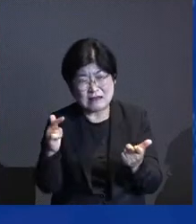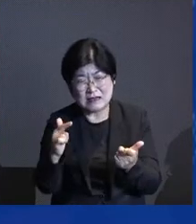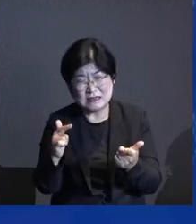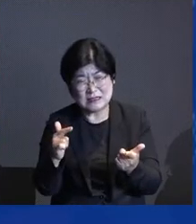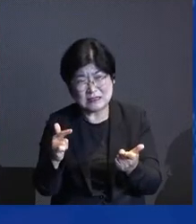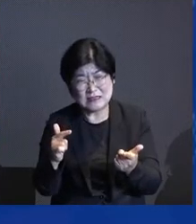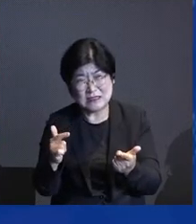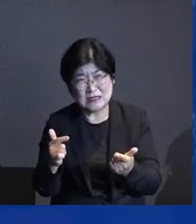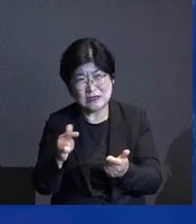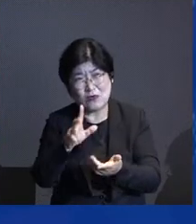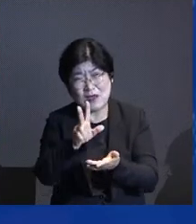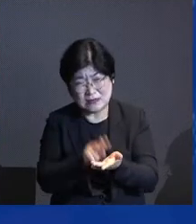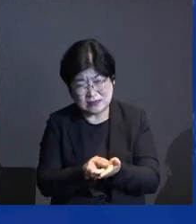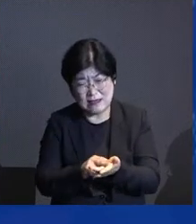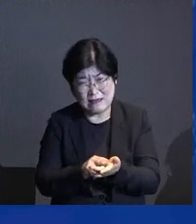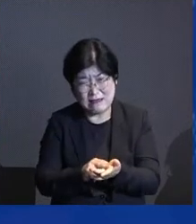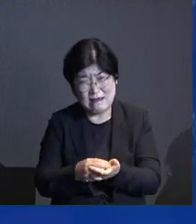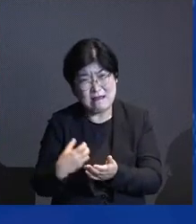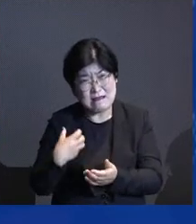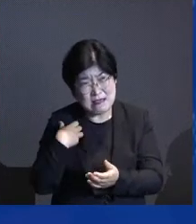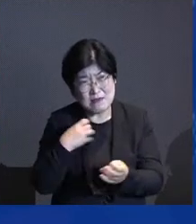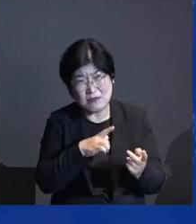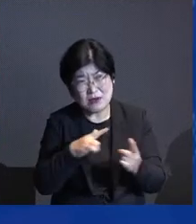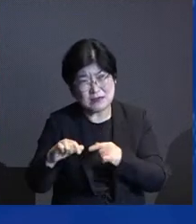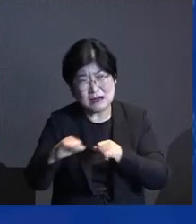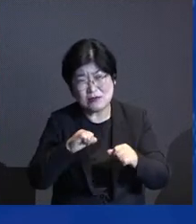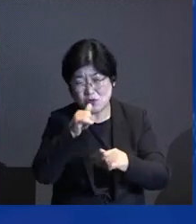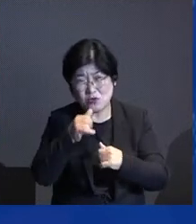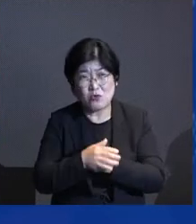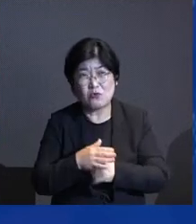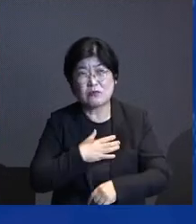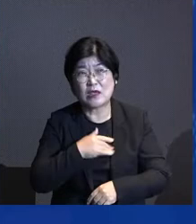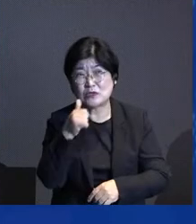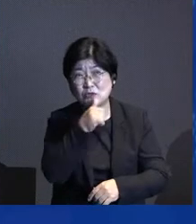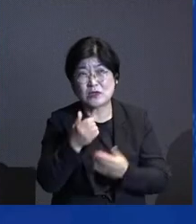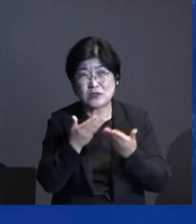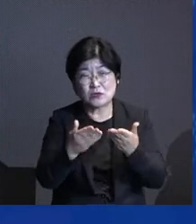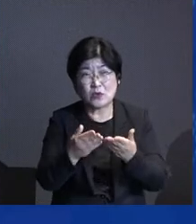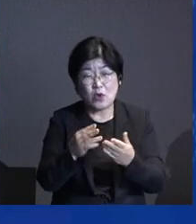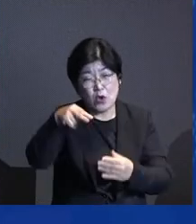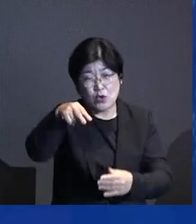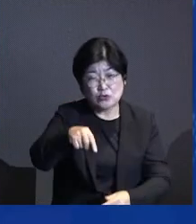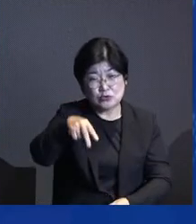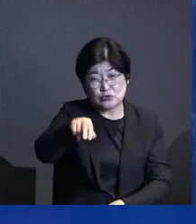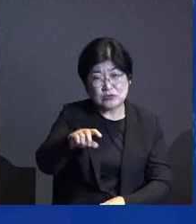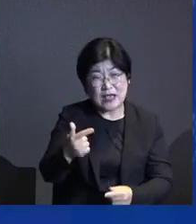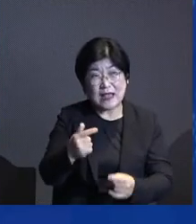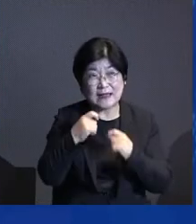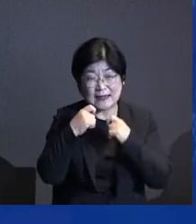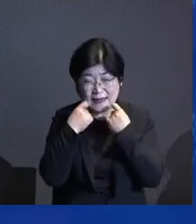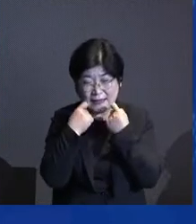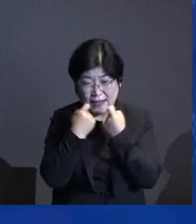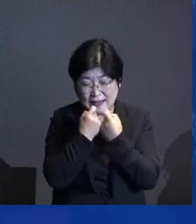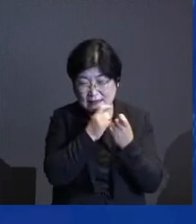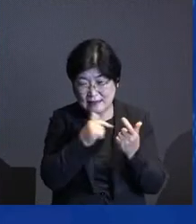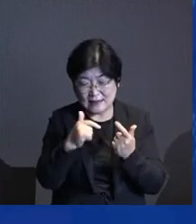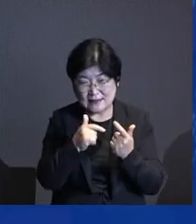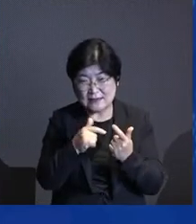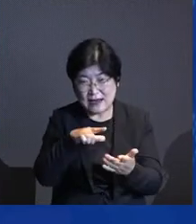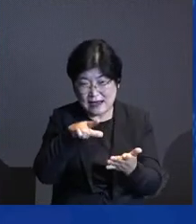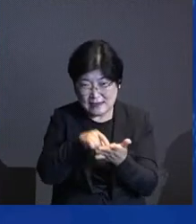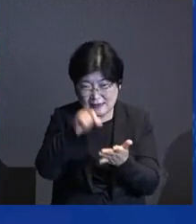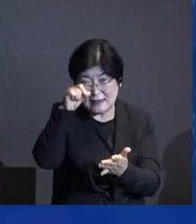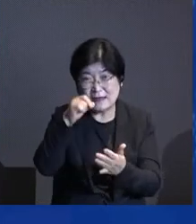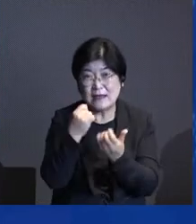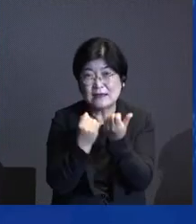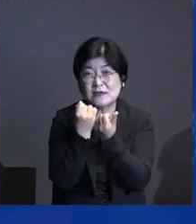you with an overview of how we designed and implemented activities at grassroots level in Austria, Slovenia,